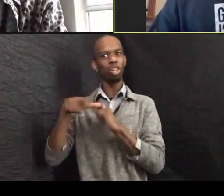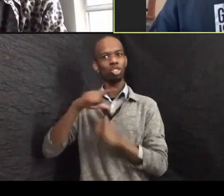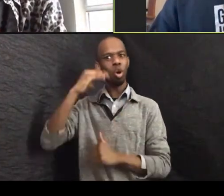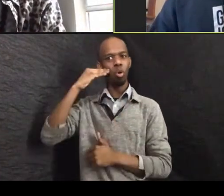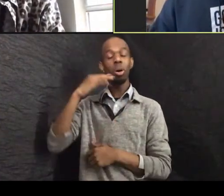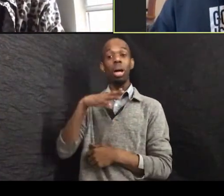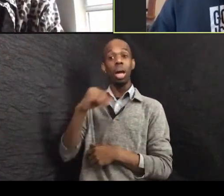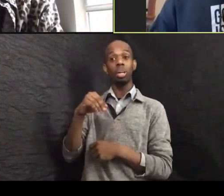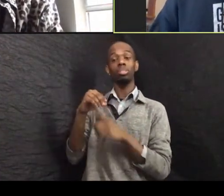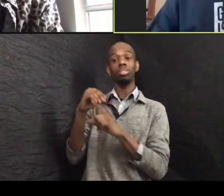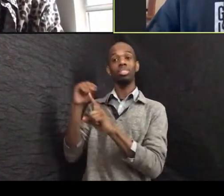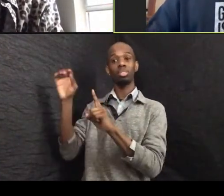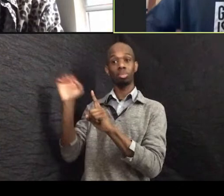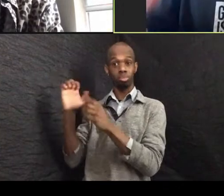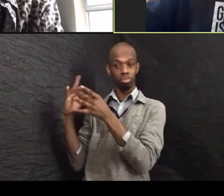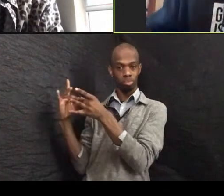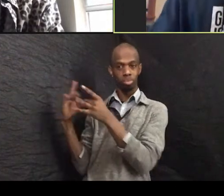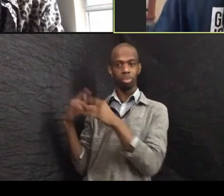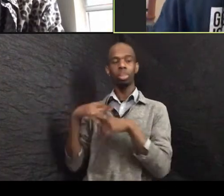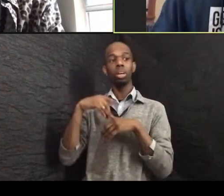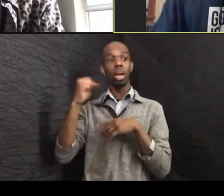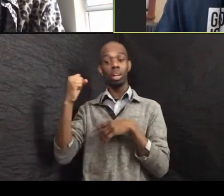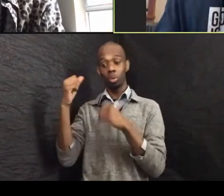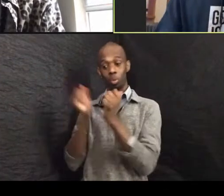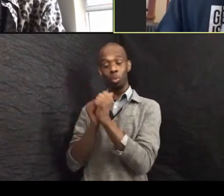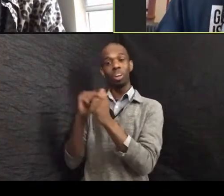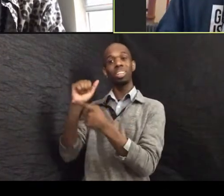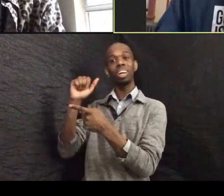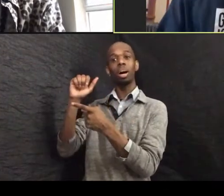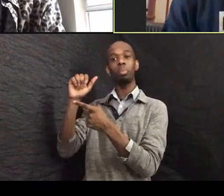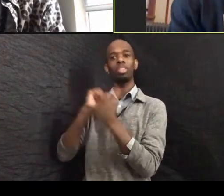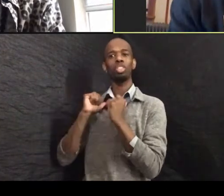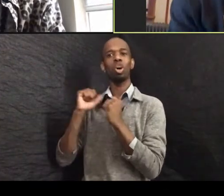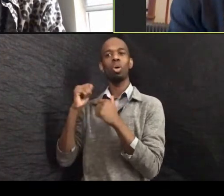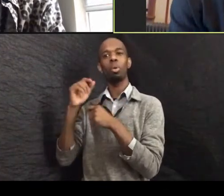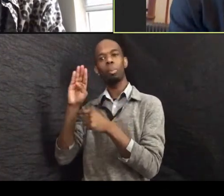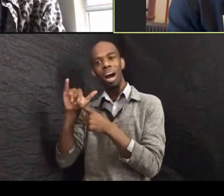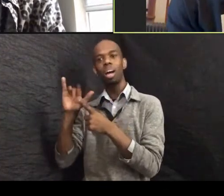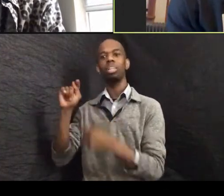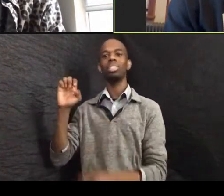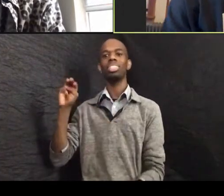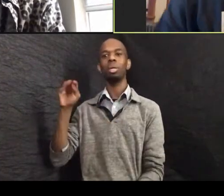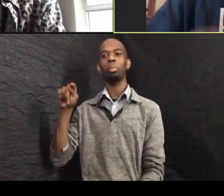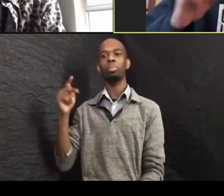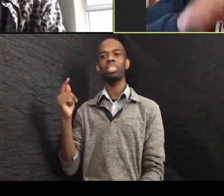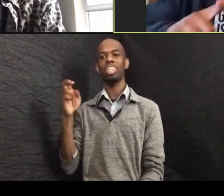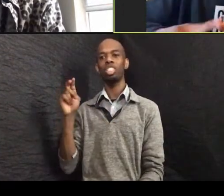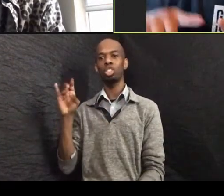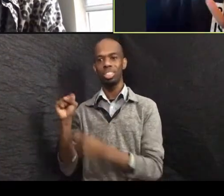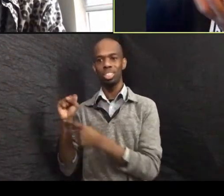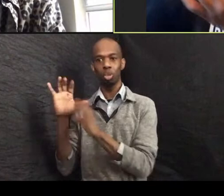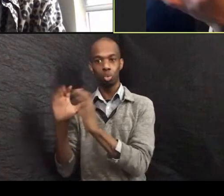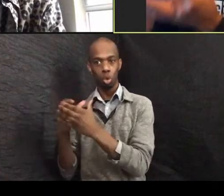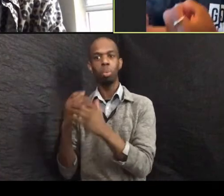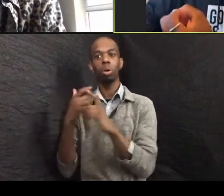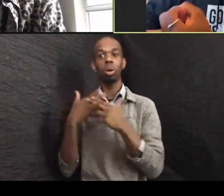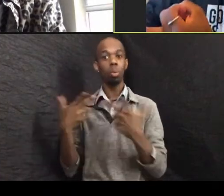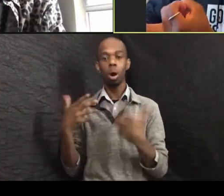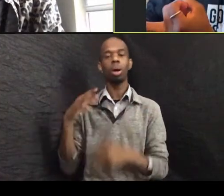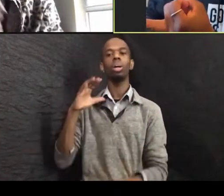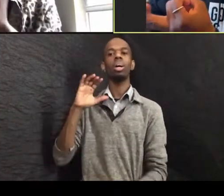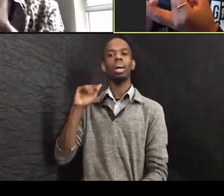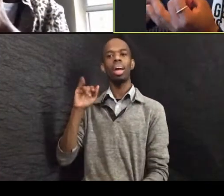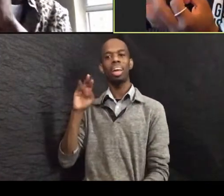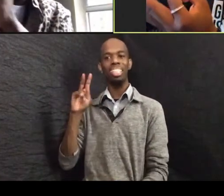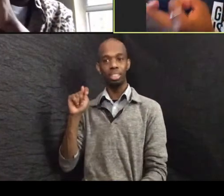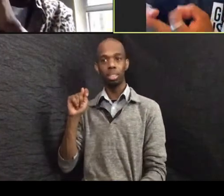still a whole white audience. I did a show about the Temptations called Ain't Too Proud. That's the first time I looked out in the house and I saw my grandmas and our grandma and